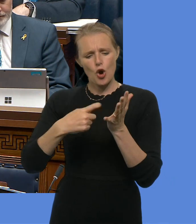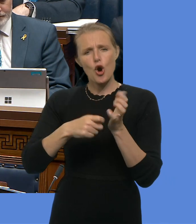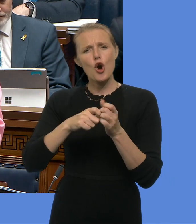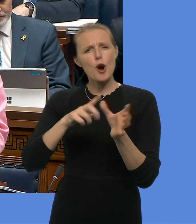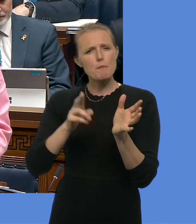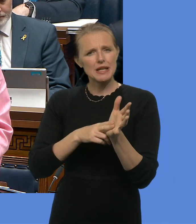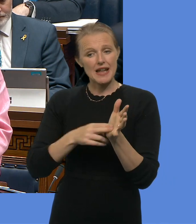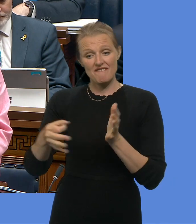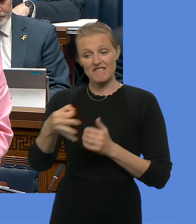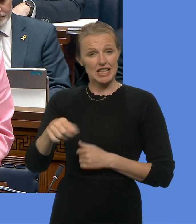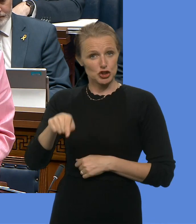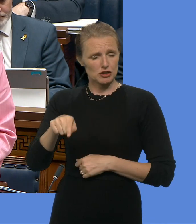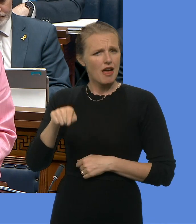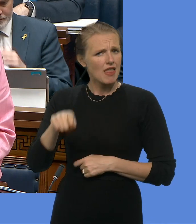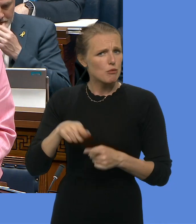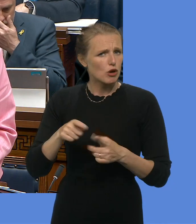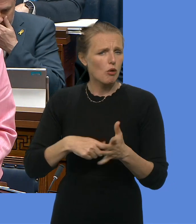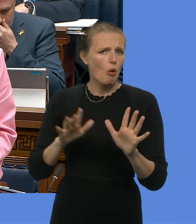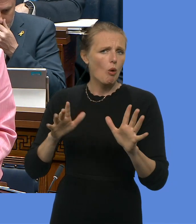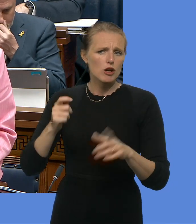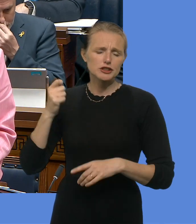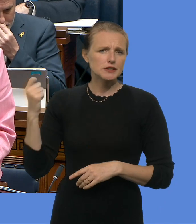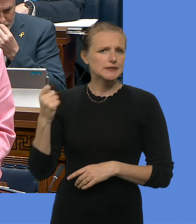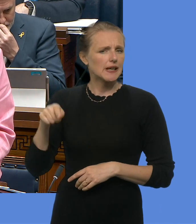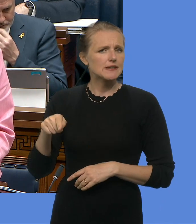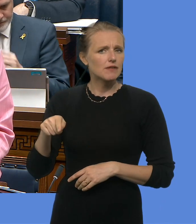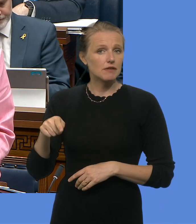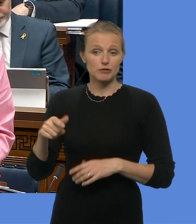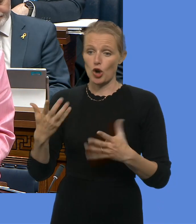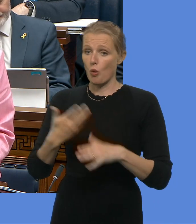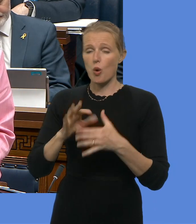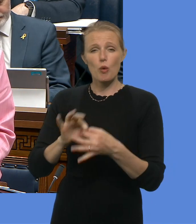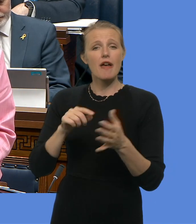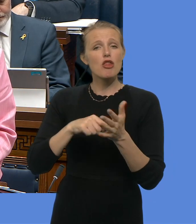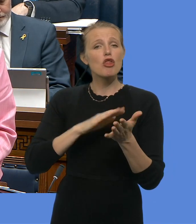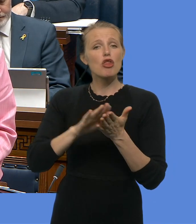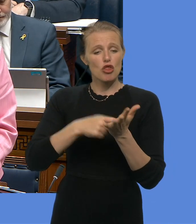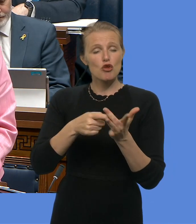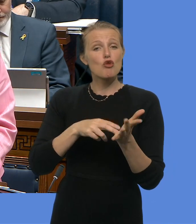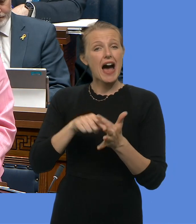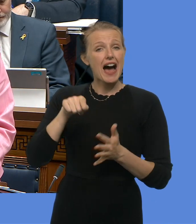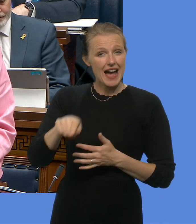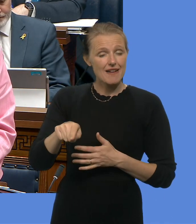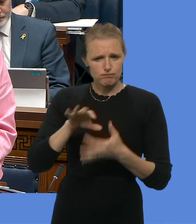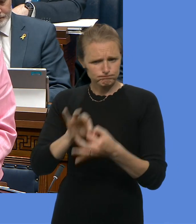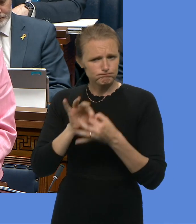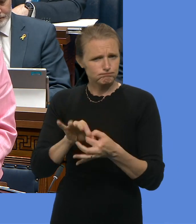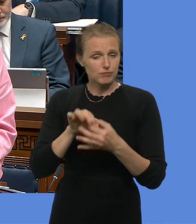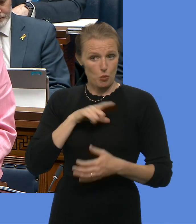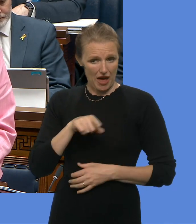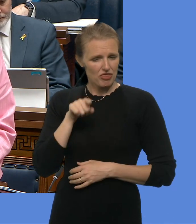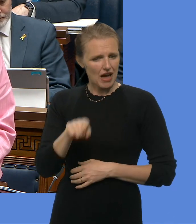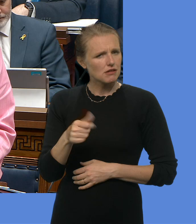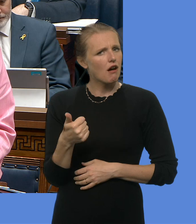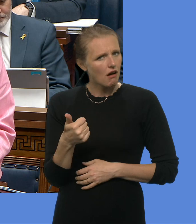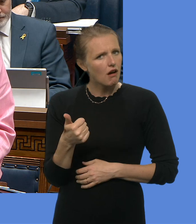have had regular engagement with Thrive as we recognise its positive impact on good relations and how it could be used as a model when it